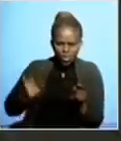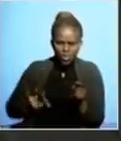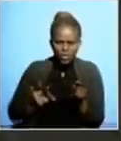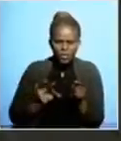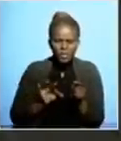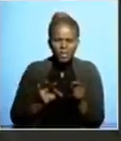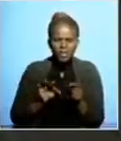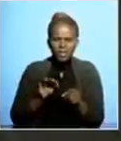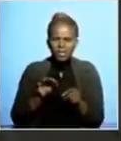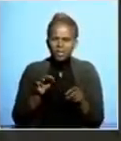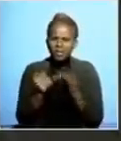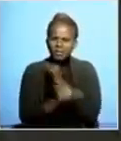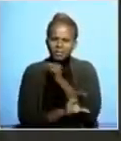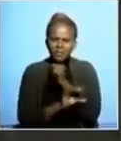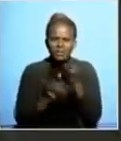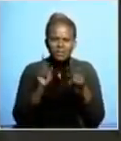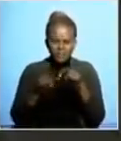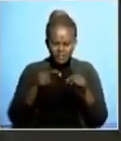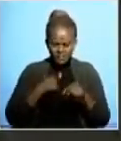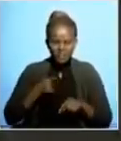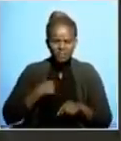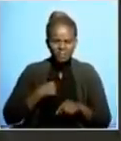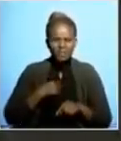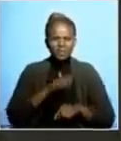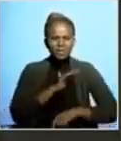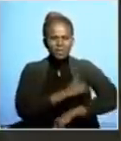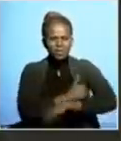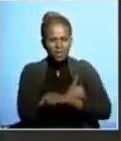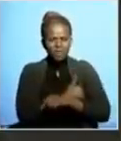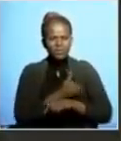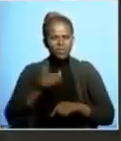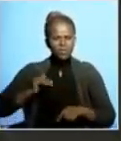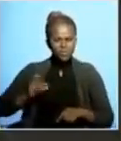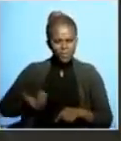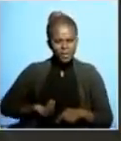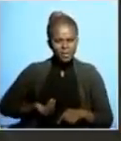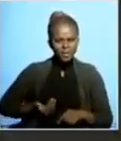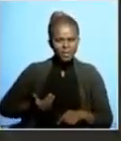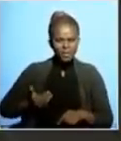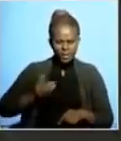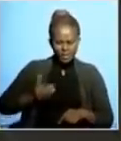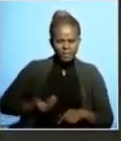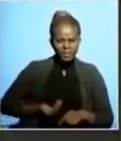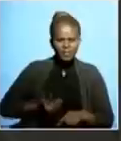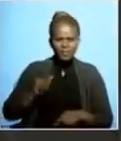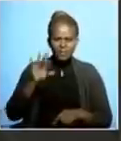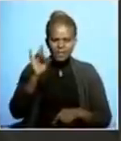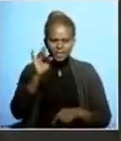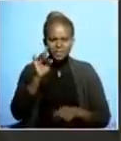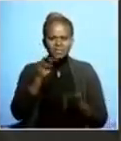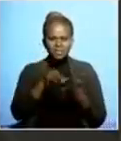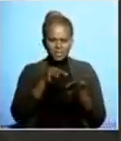18 million people. Me, I'm a woman, I'm a wife, married to 18 million husbands.